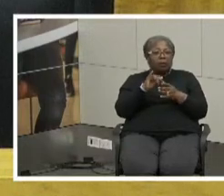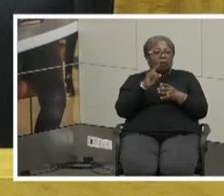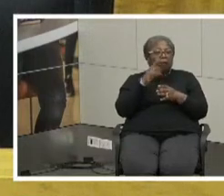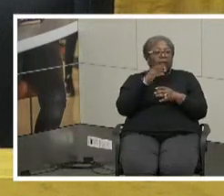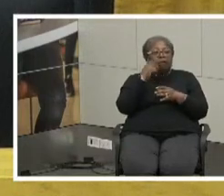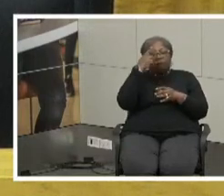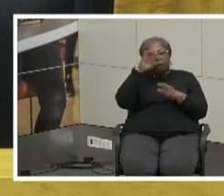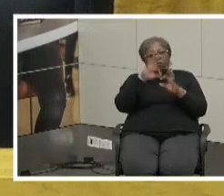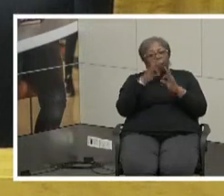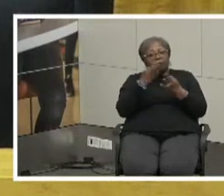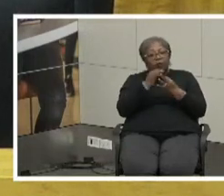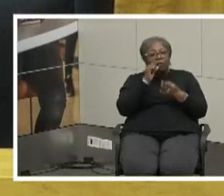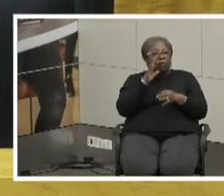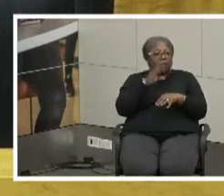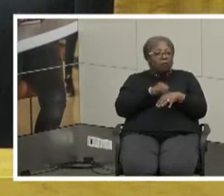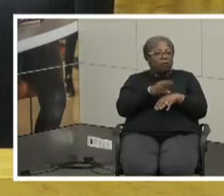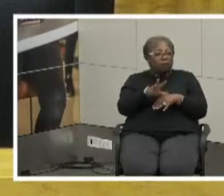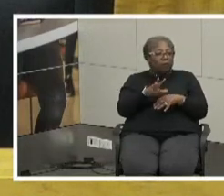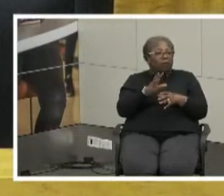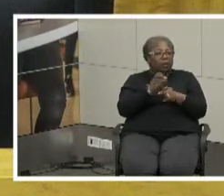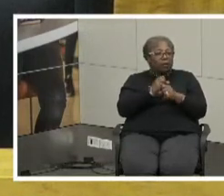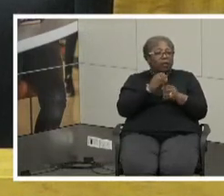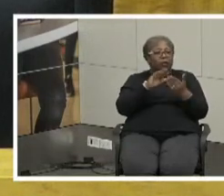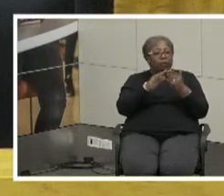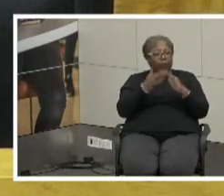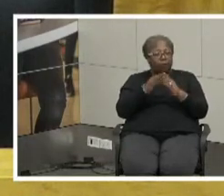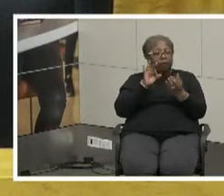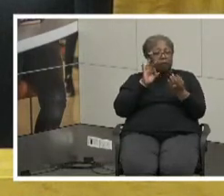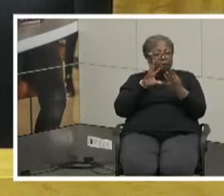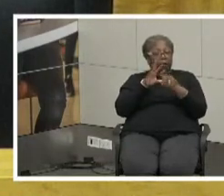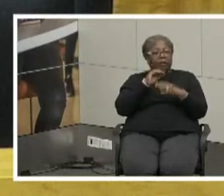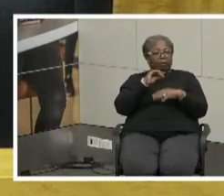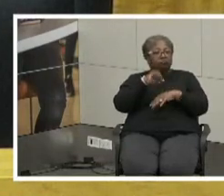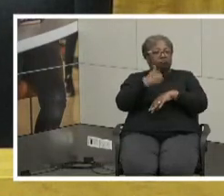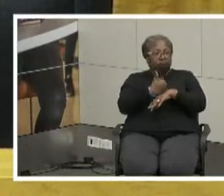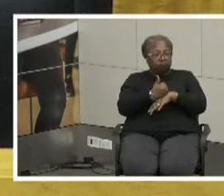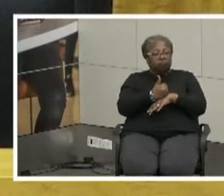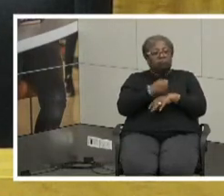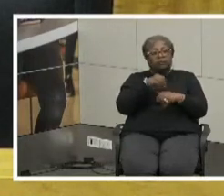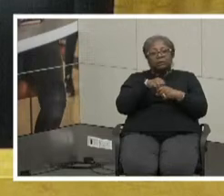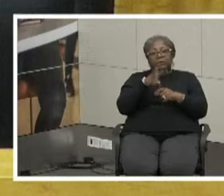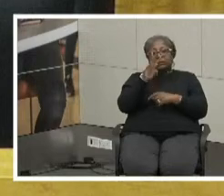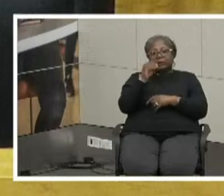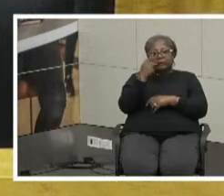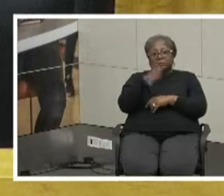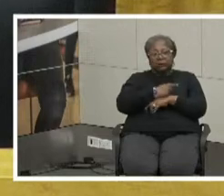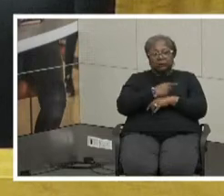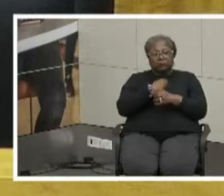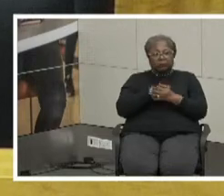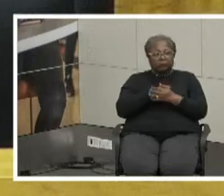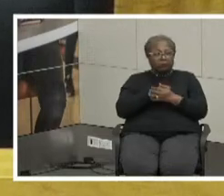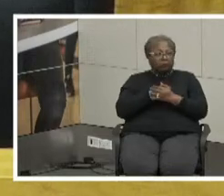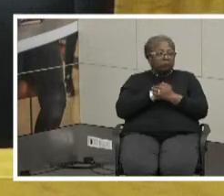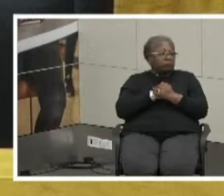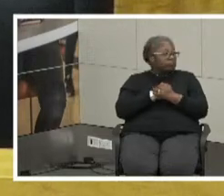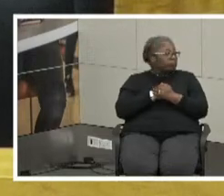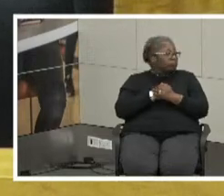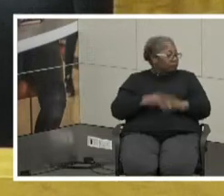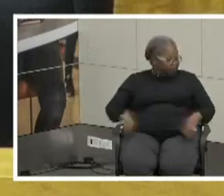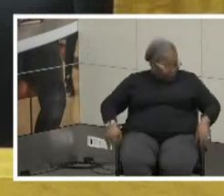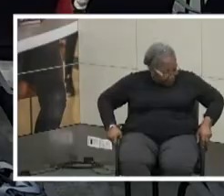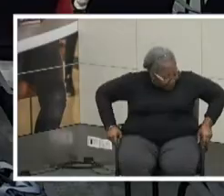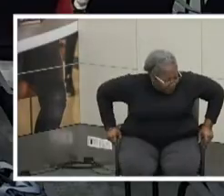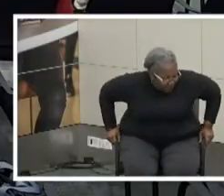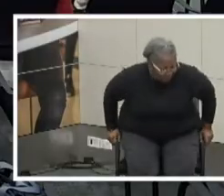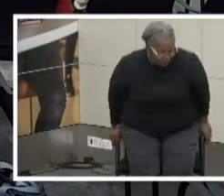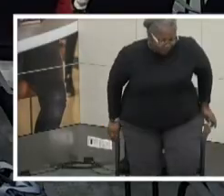families after obtaining Community f feedback and submit said plan to the board within 60 days